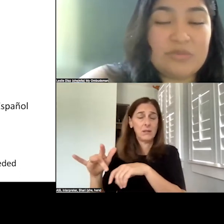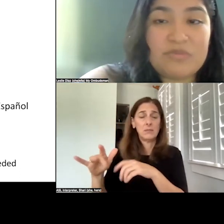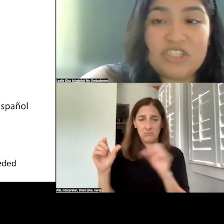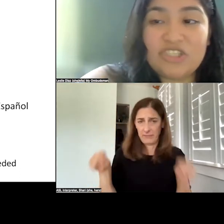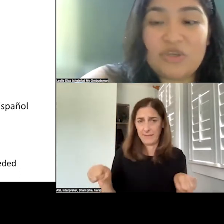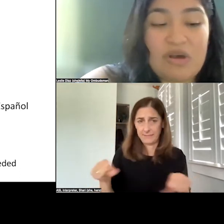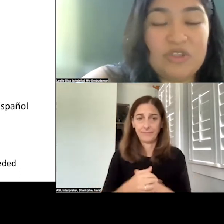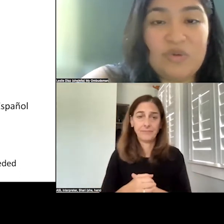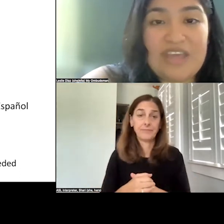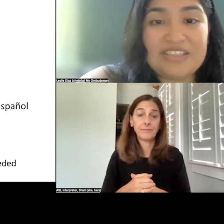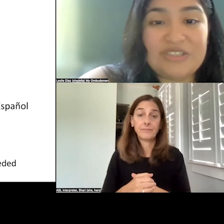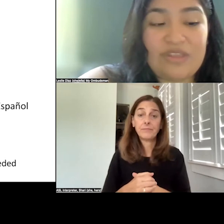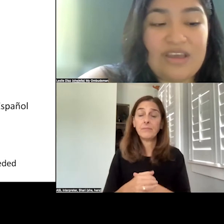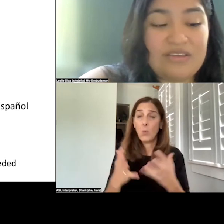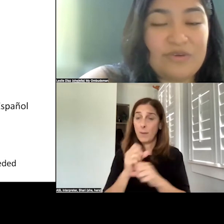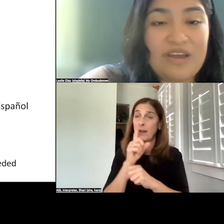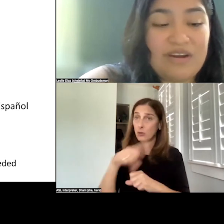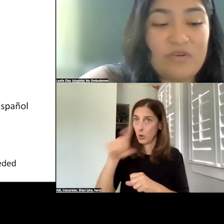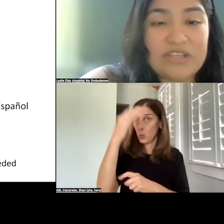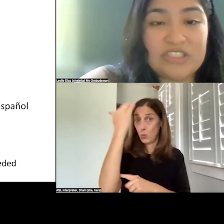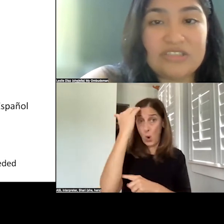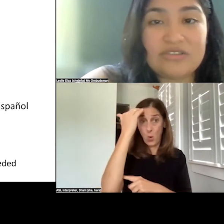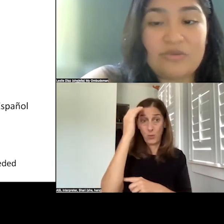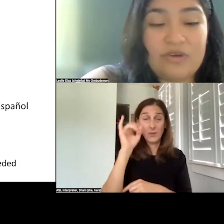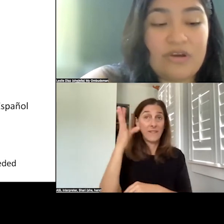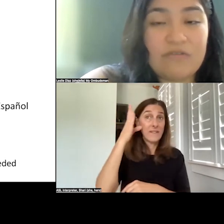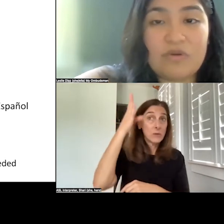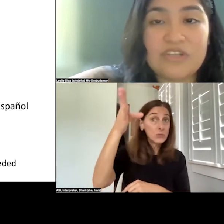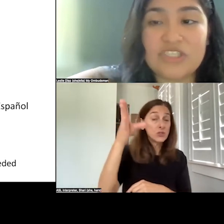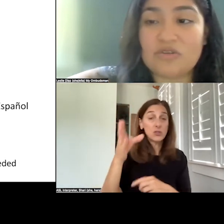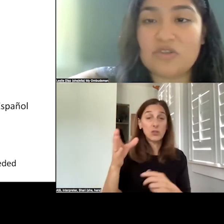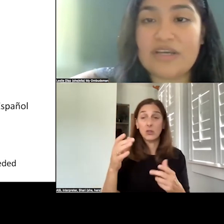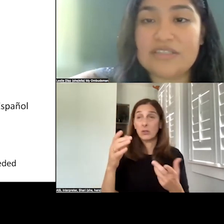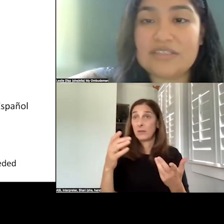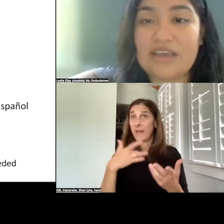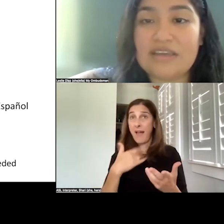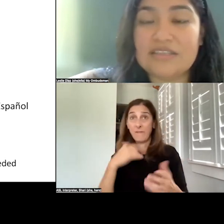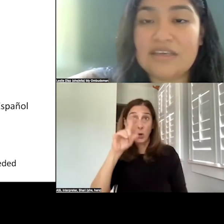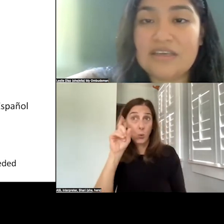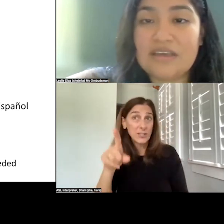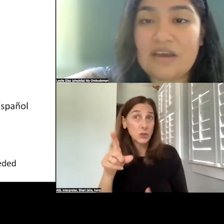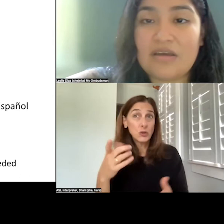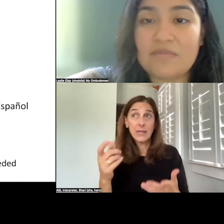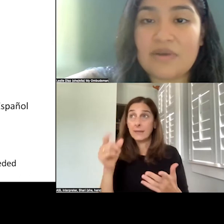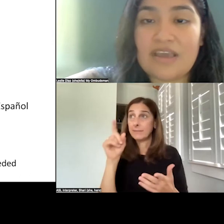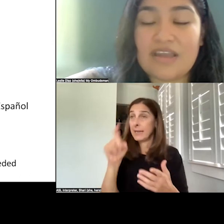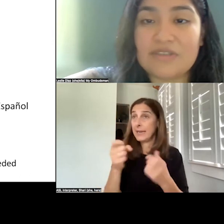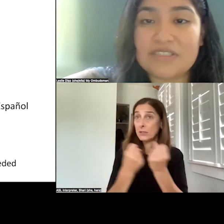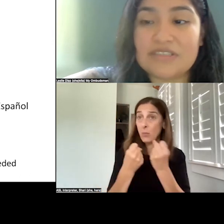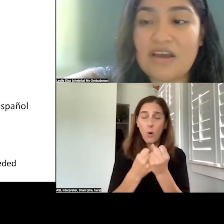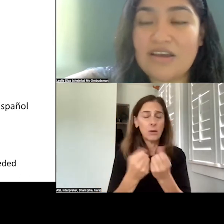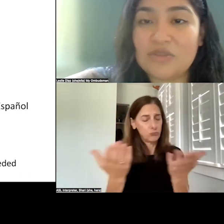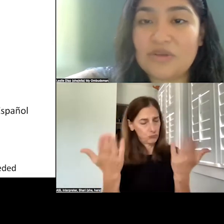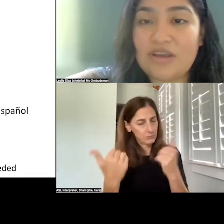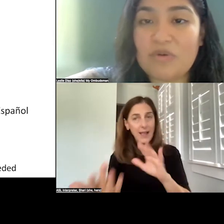to make sure you all knew that, so that if you ever have questions, you feel comfortable reaching out to us. And again, if